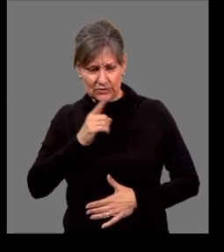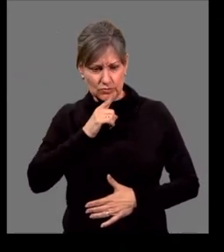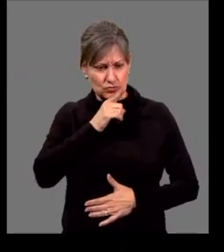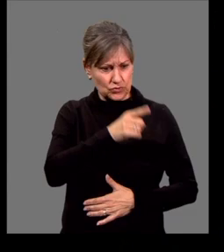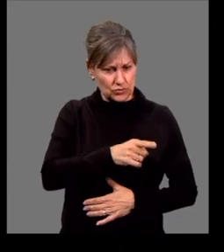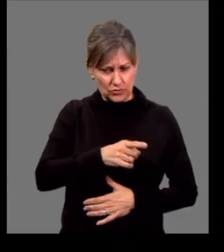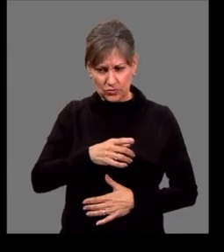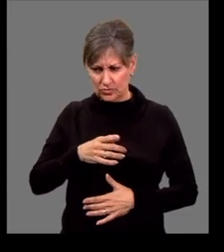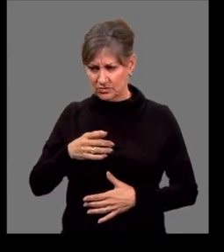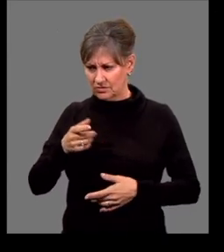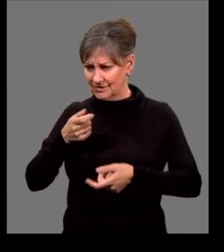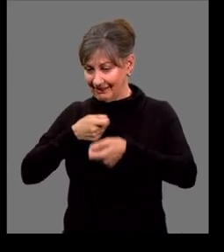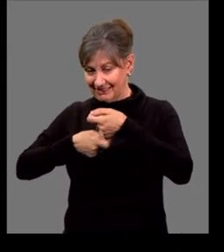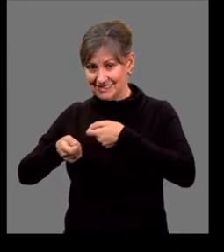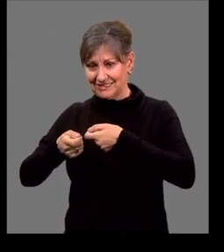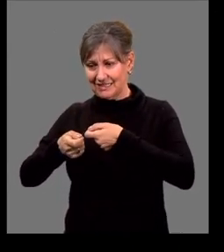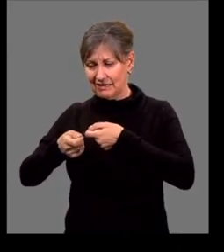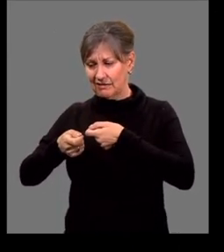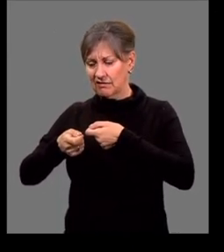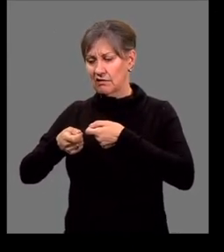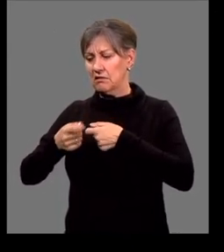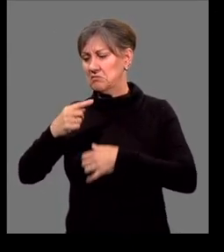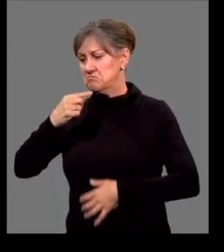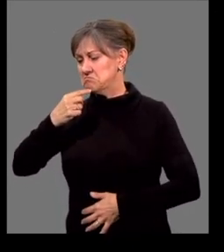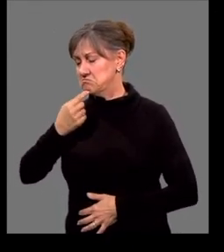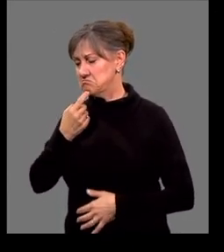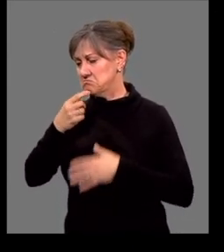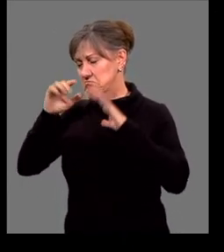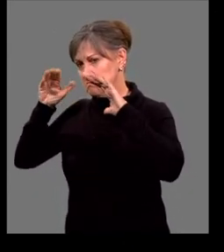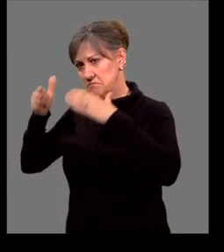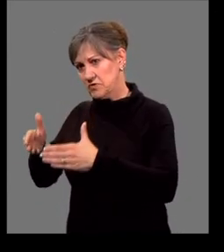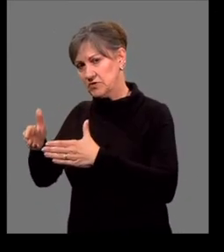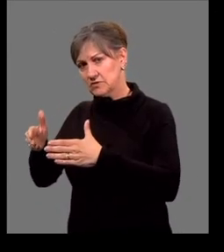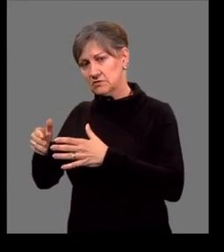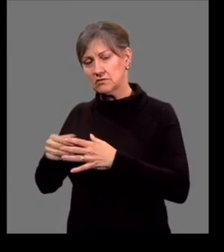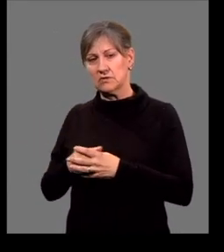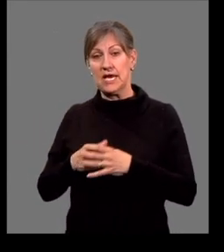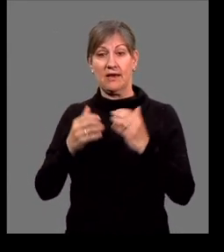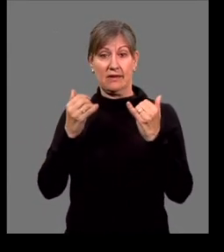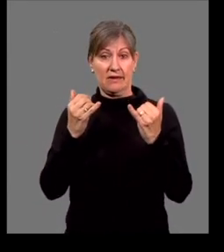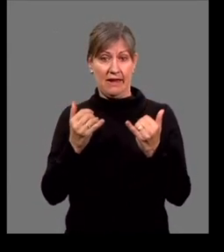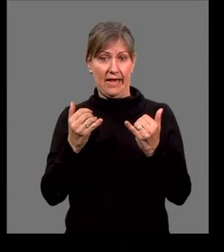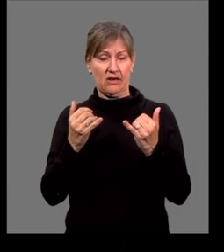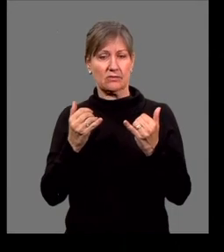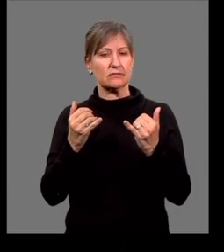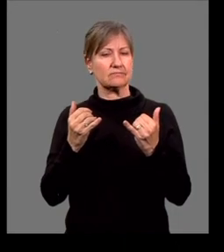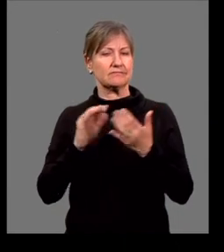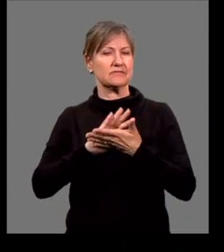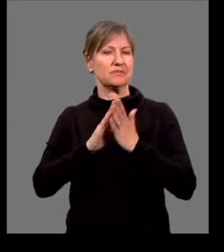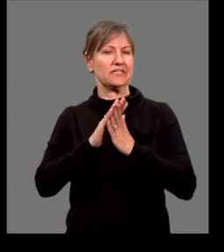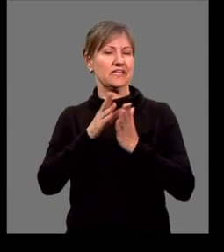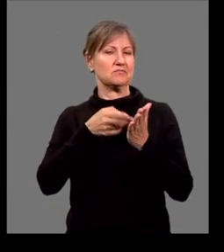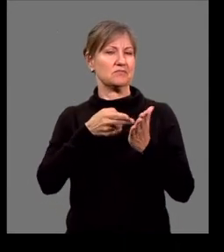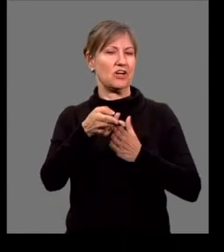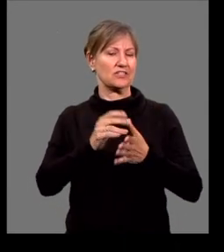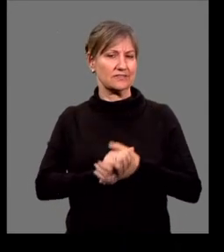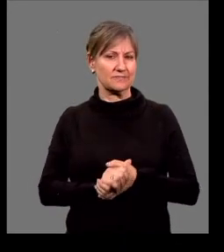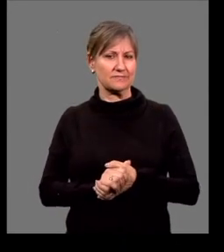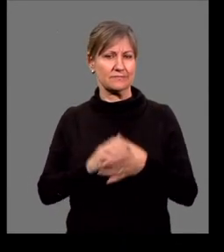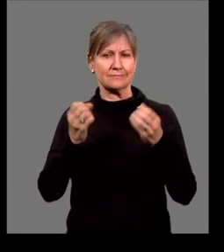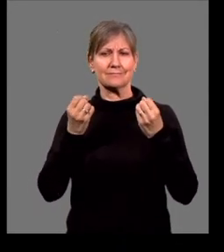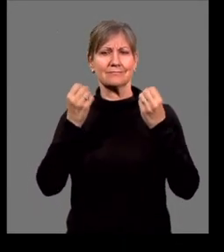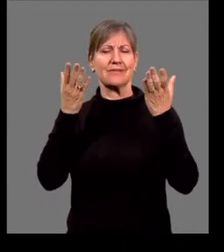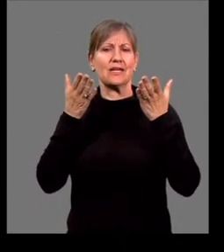true and instead wallow in disappointment. Now, let's get totally honest. In